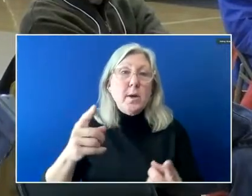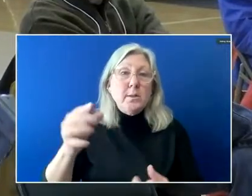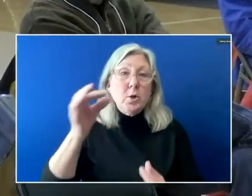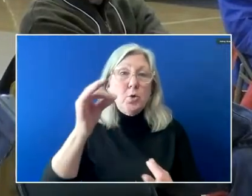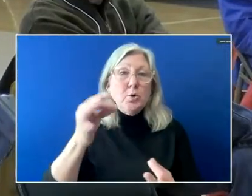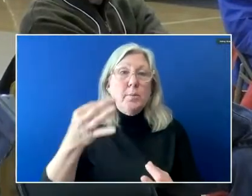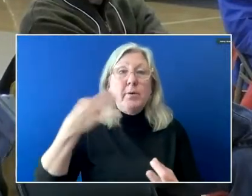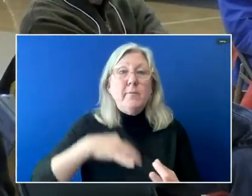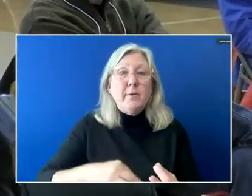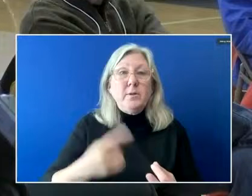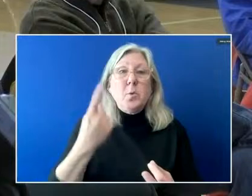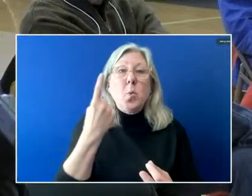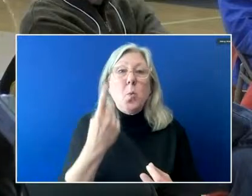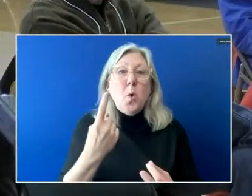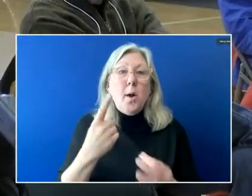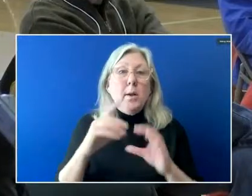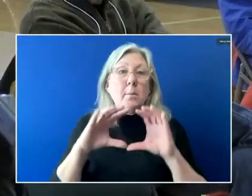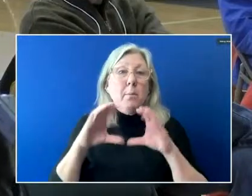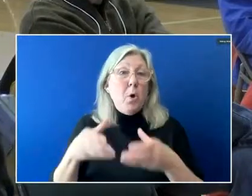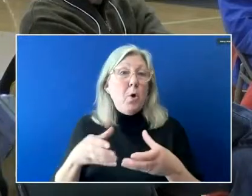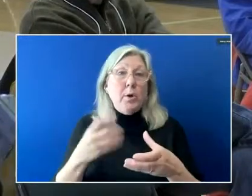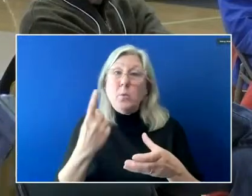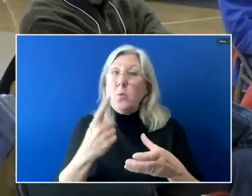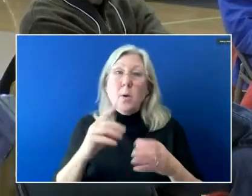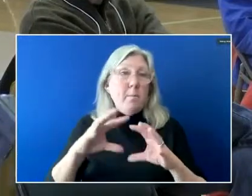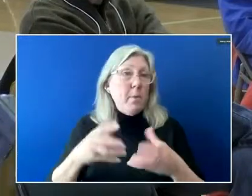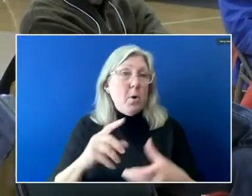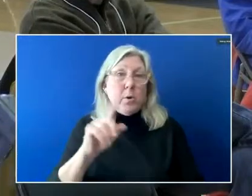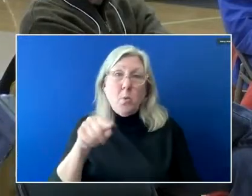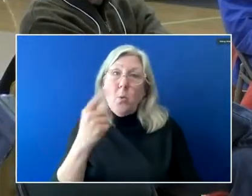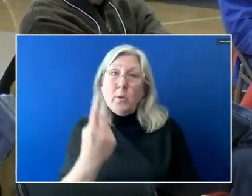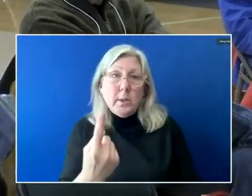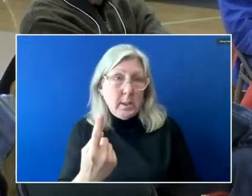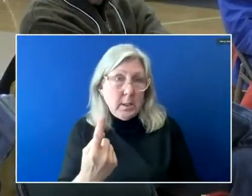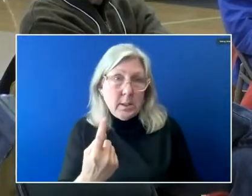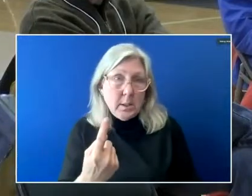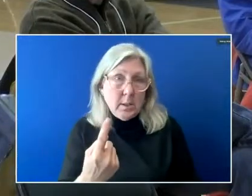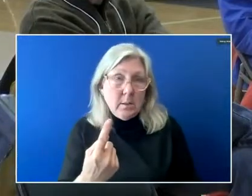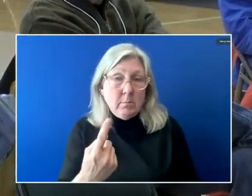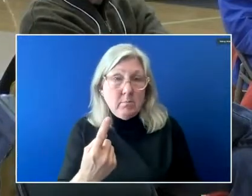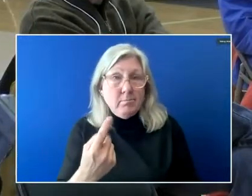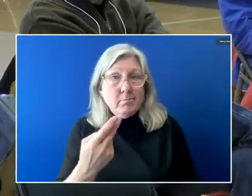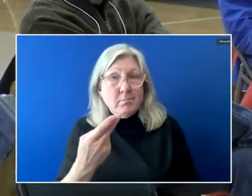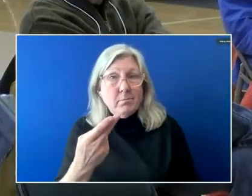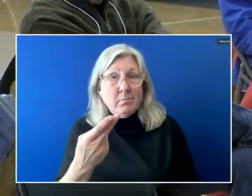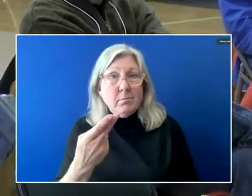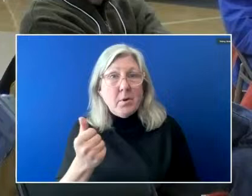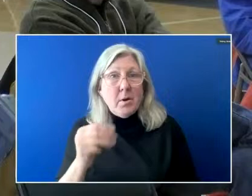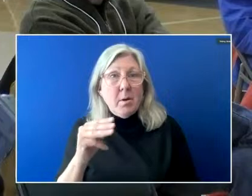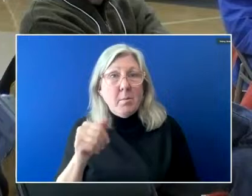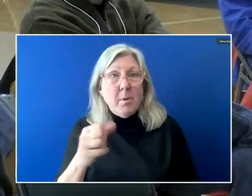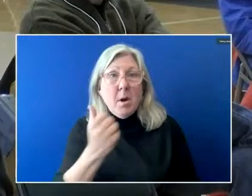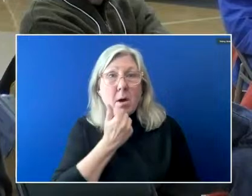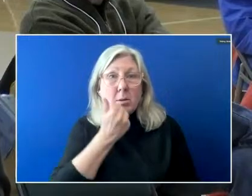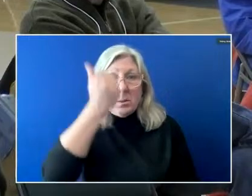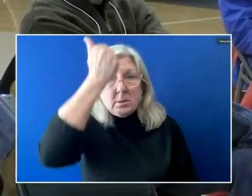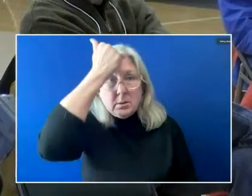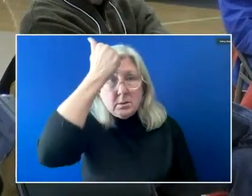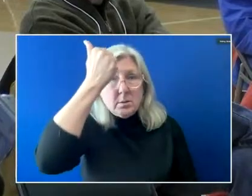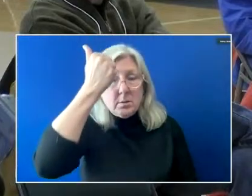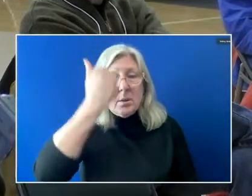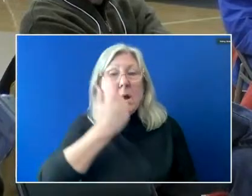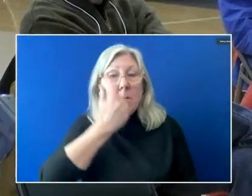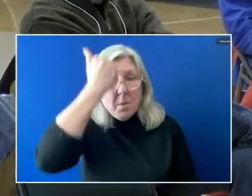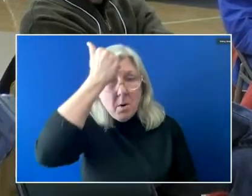party and one party only and that is Hamas Hamas